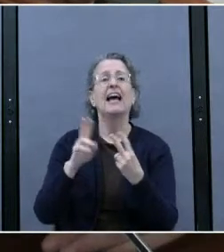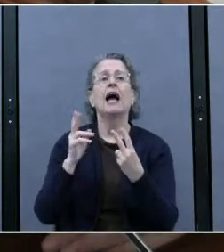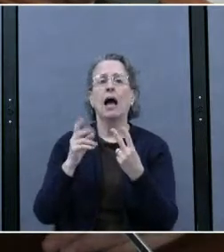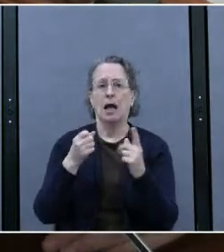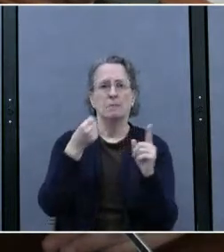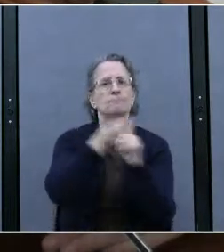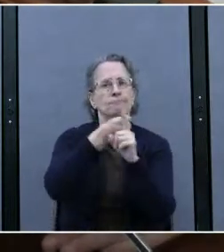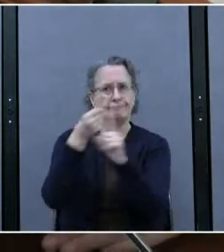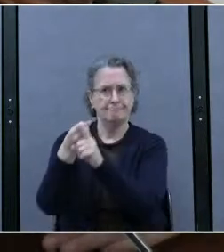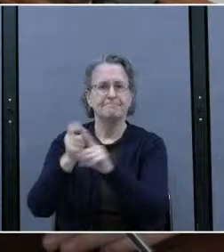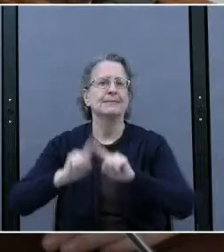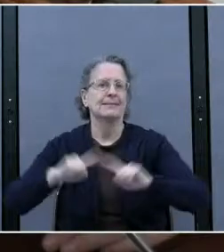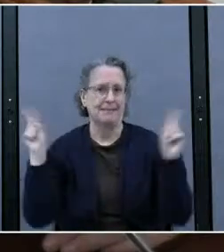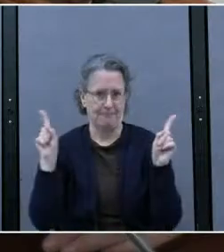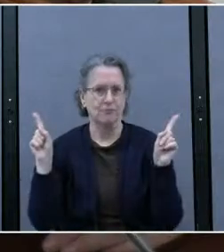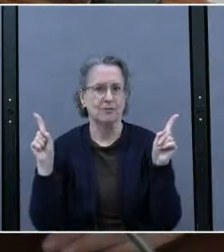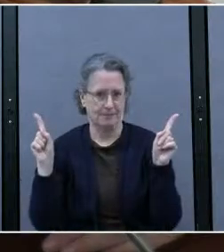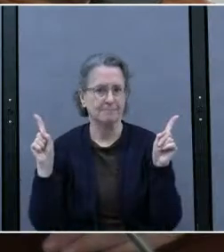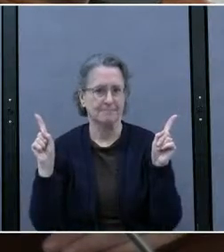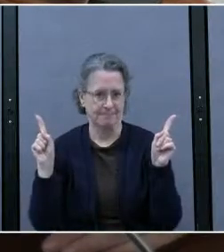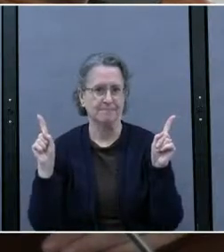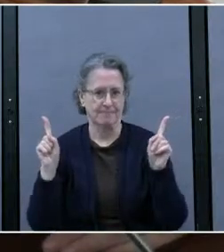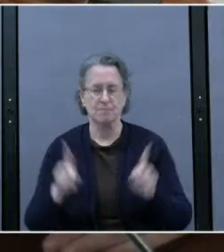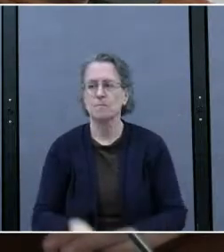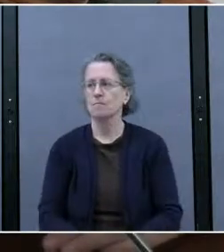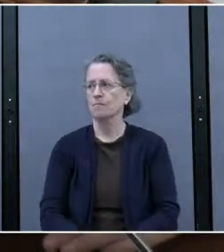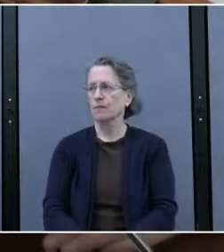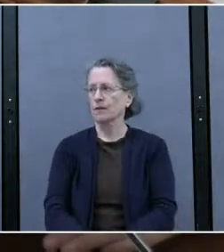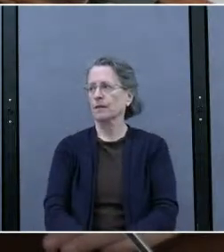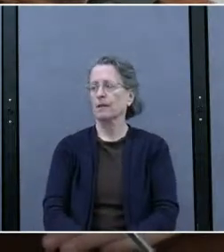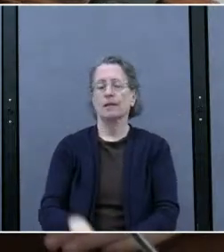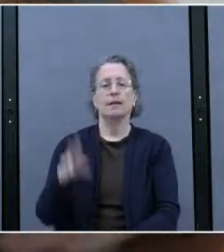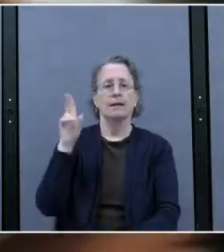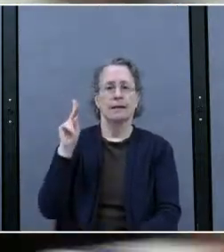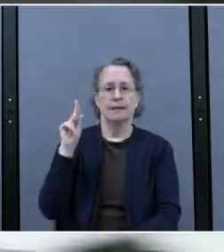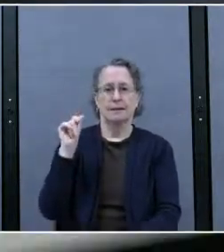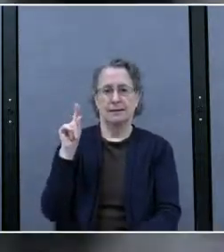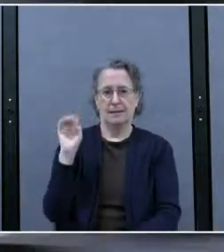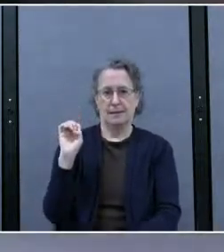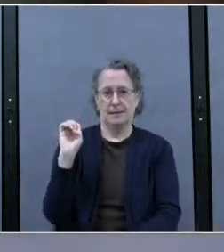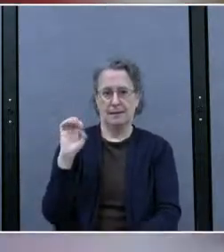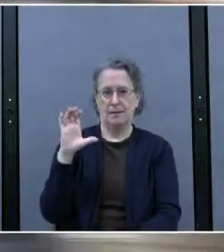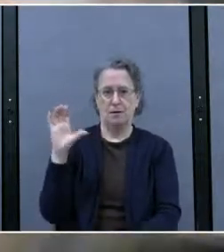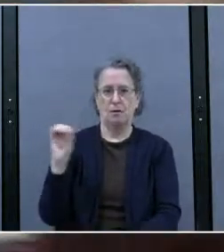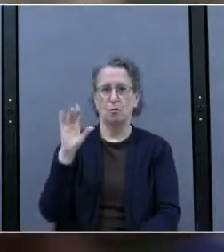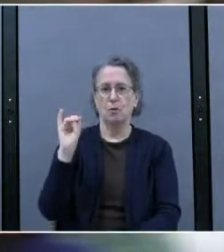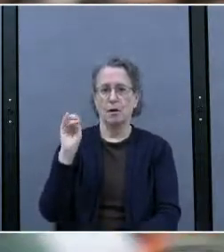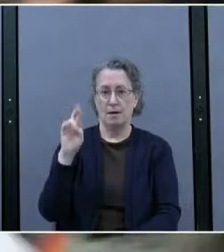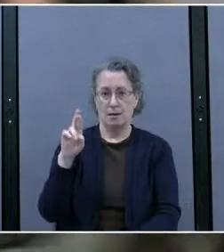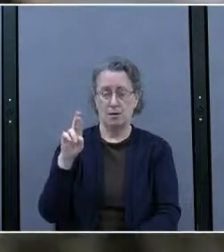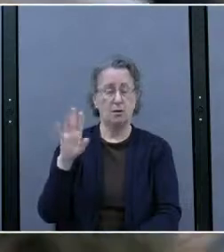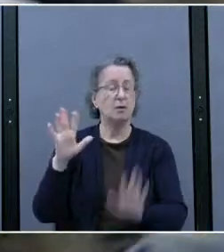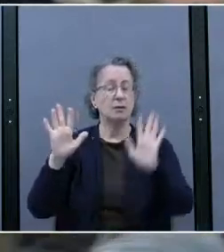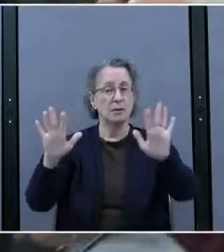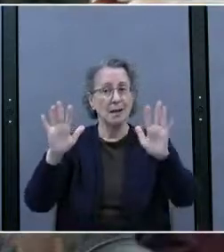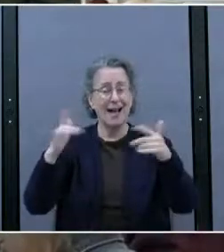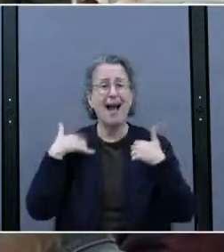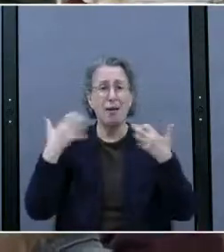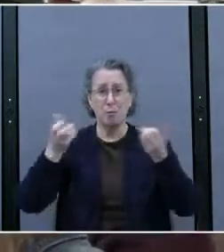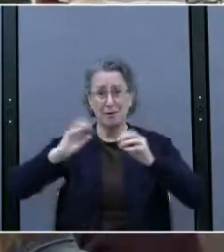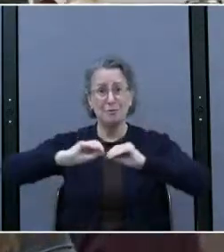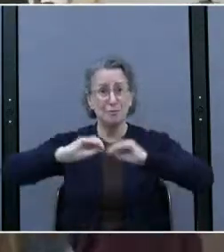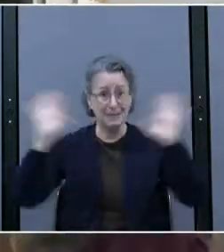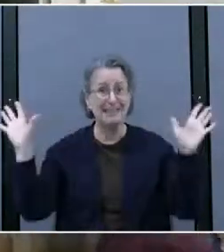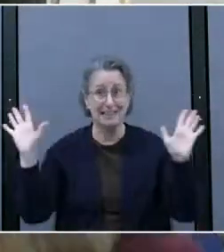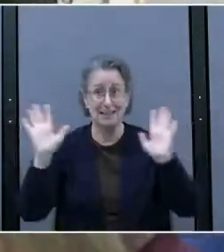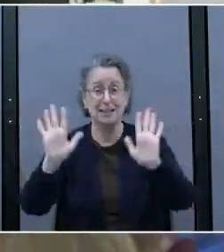addressed. Go ahead. I just want us to I just want to make sure that we're all clear that we're not talking about this big